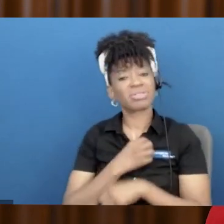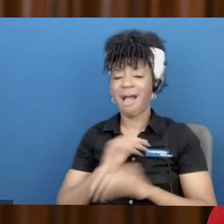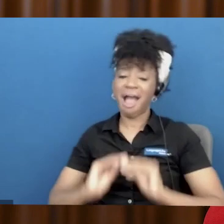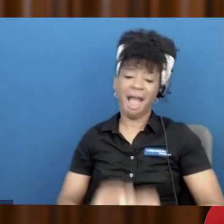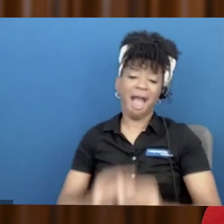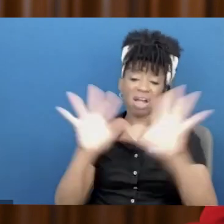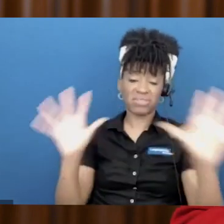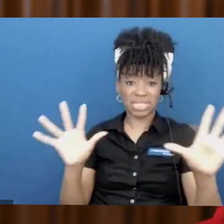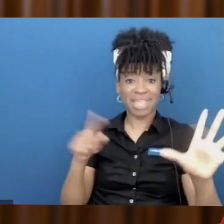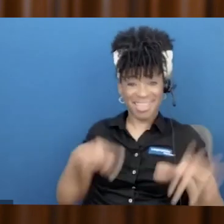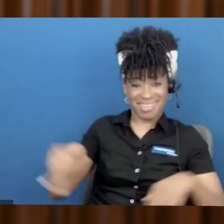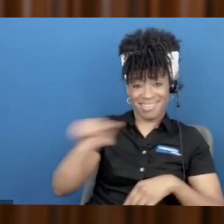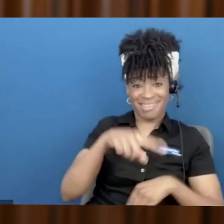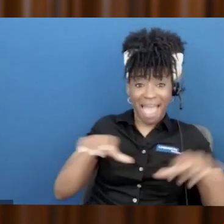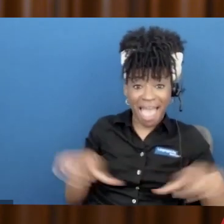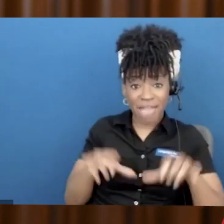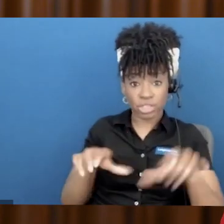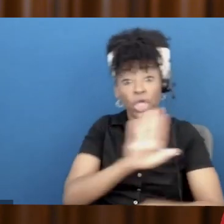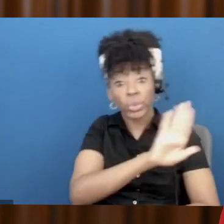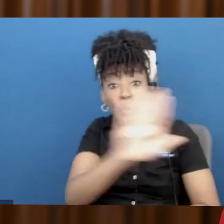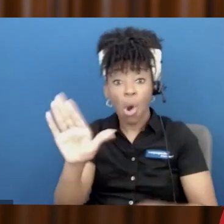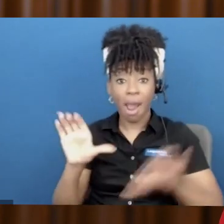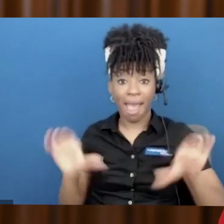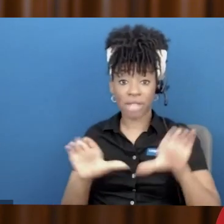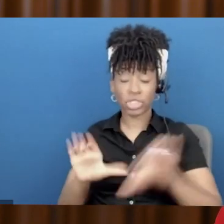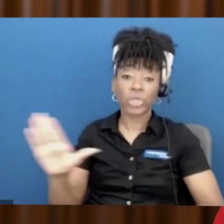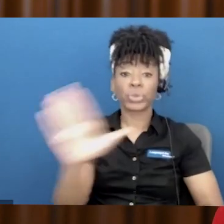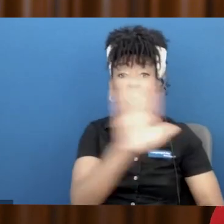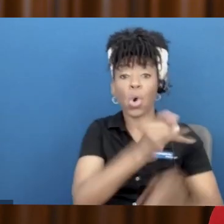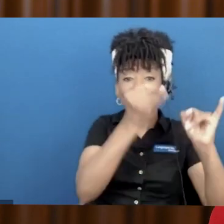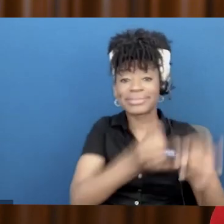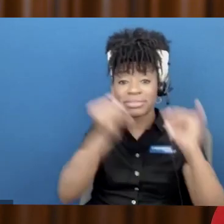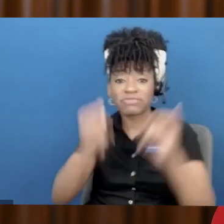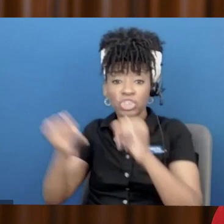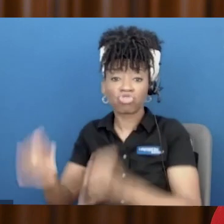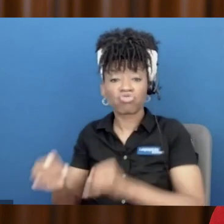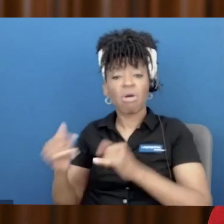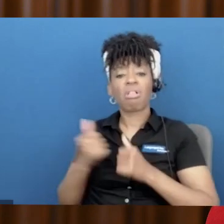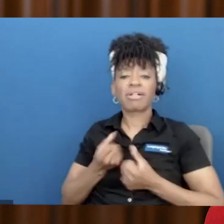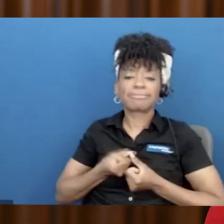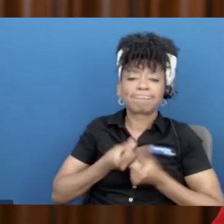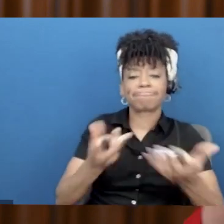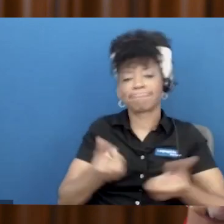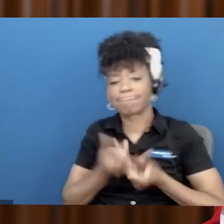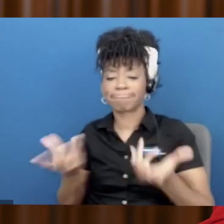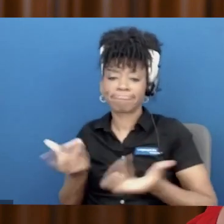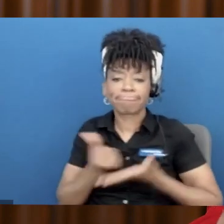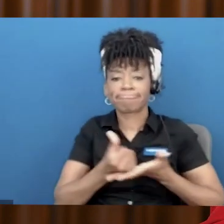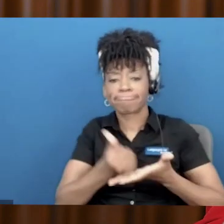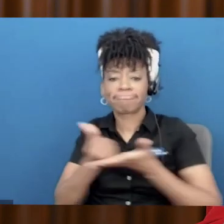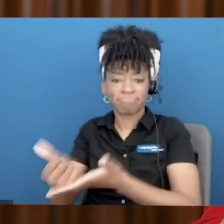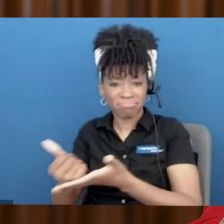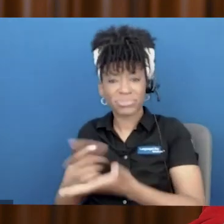these actions, your actions, and your individual sacrifices have made a difference. Area hospitals